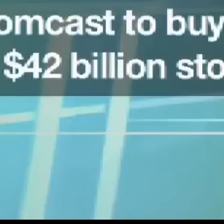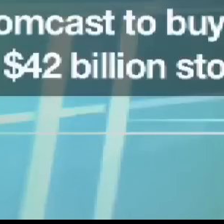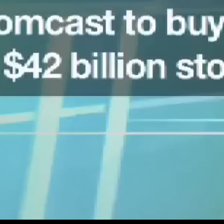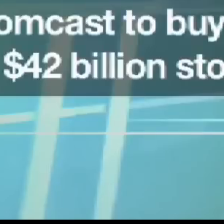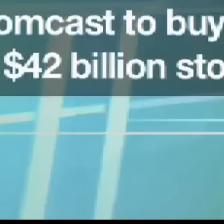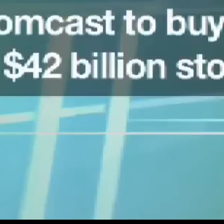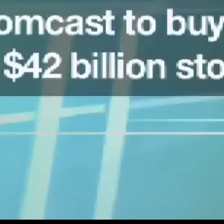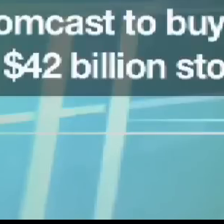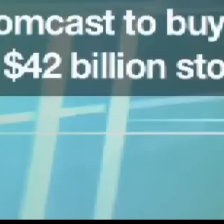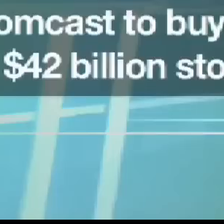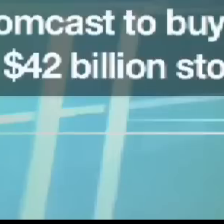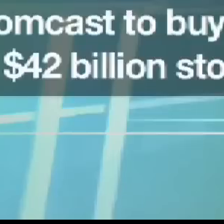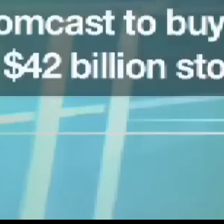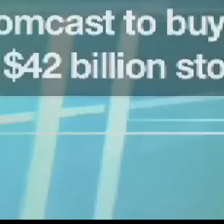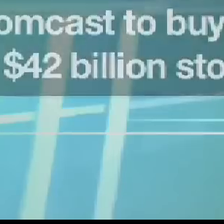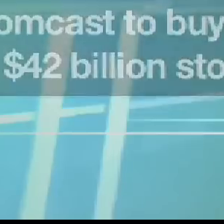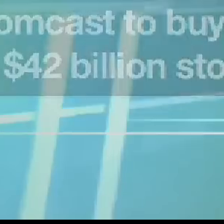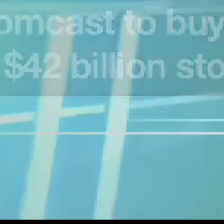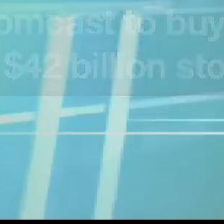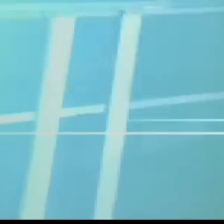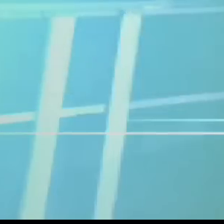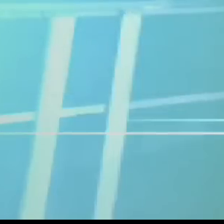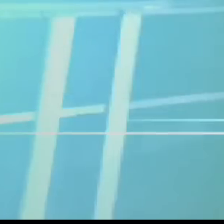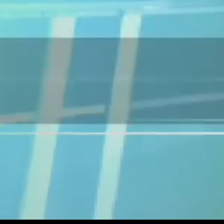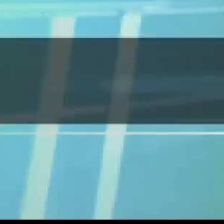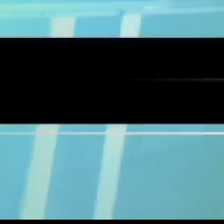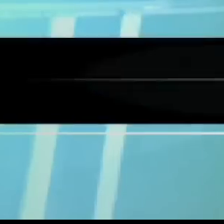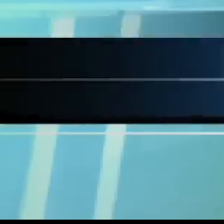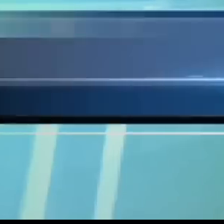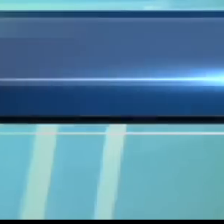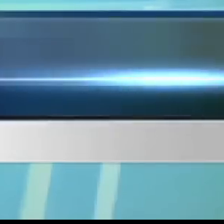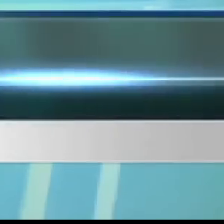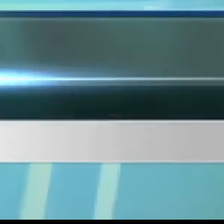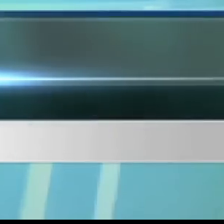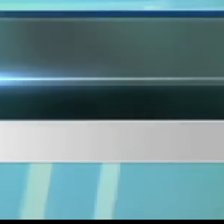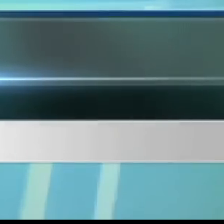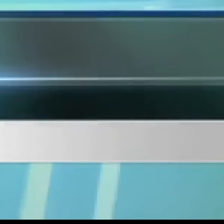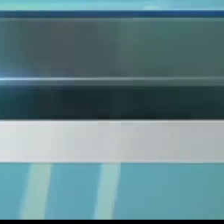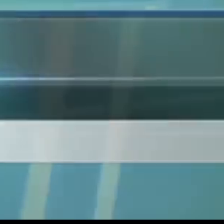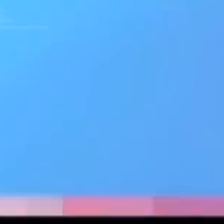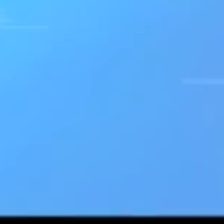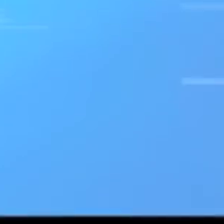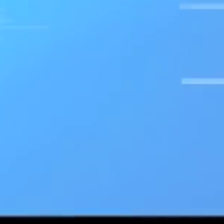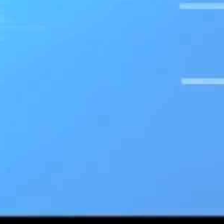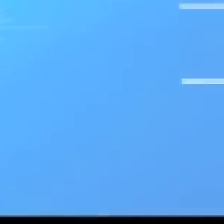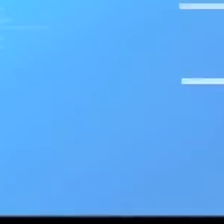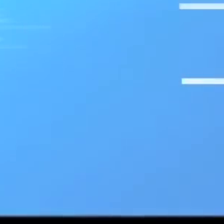become a Comcast customer. That was your Royal Fidelity Business News. I'm Jaminita Swain.